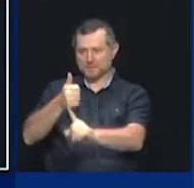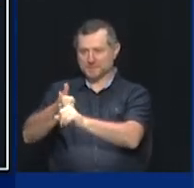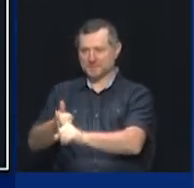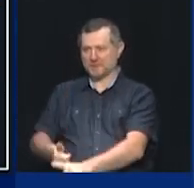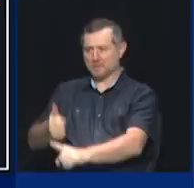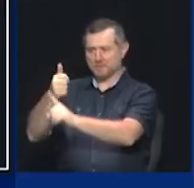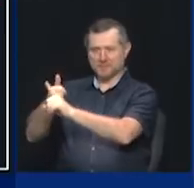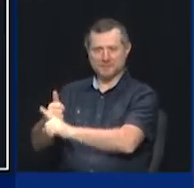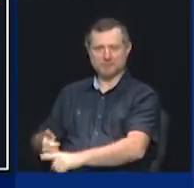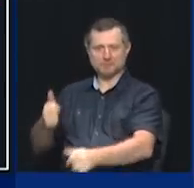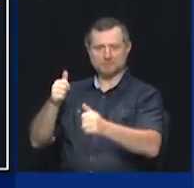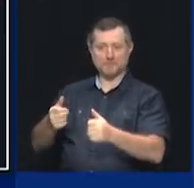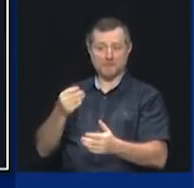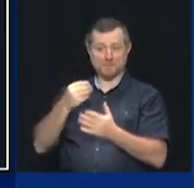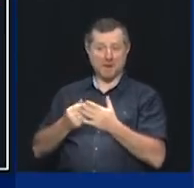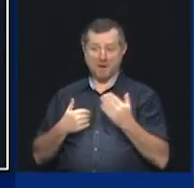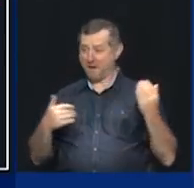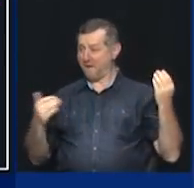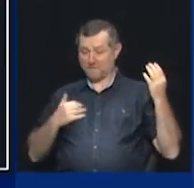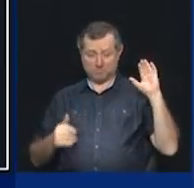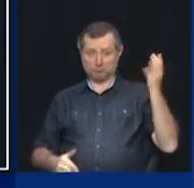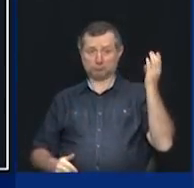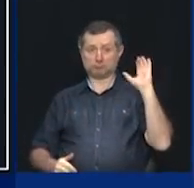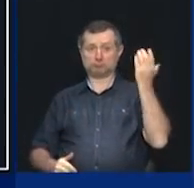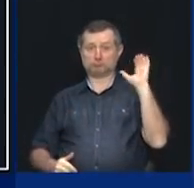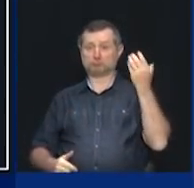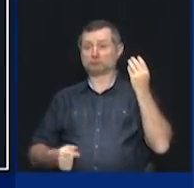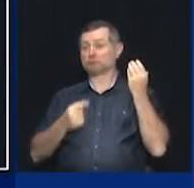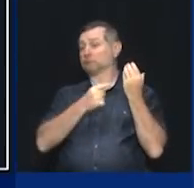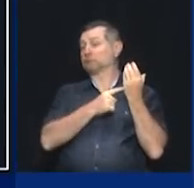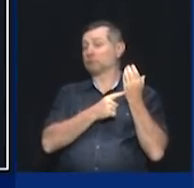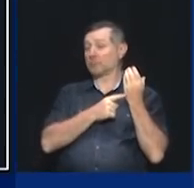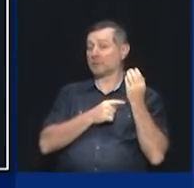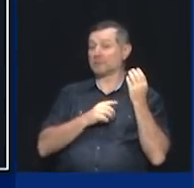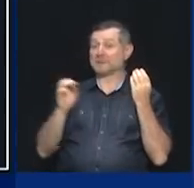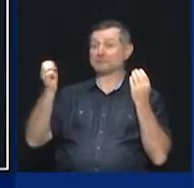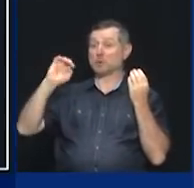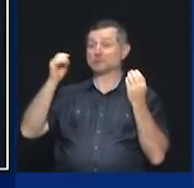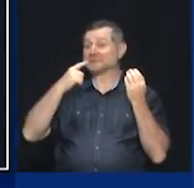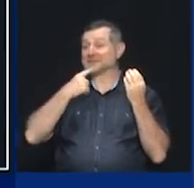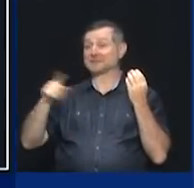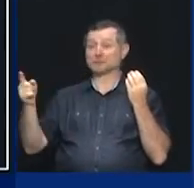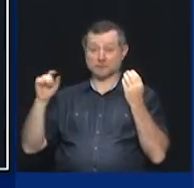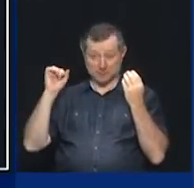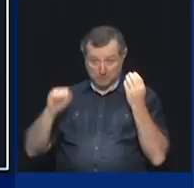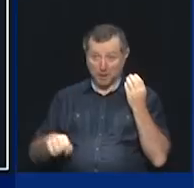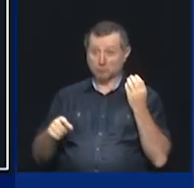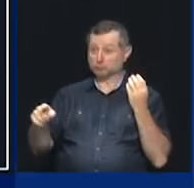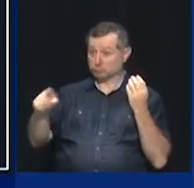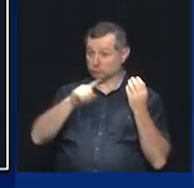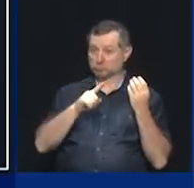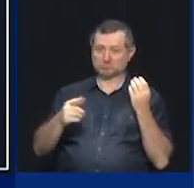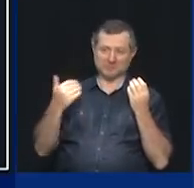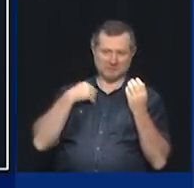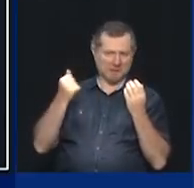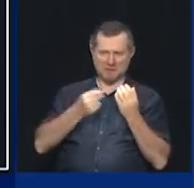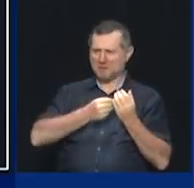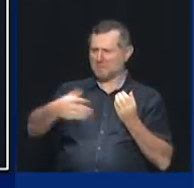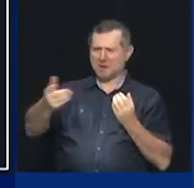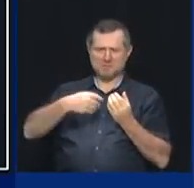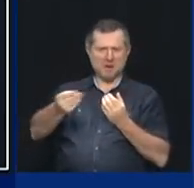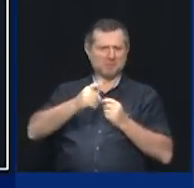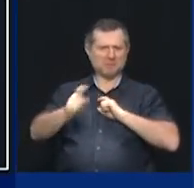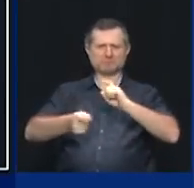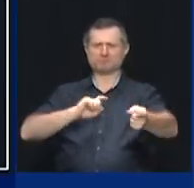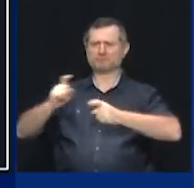funding. We have the emergency declaration so we can expedite it. But we have to get to work, and we need collaborators.